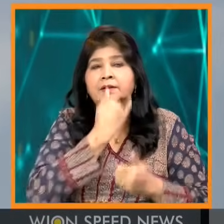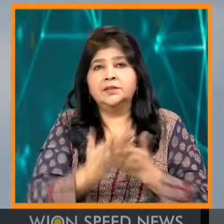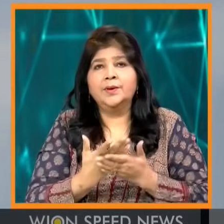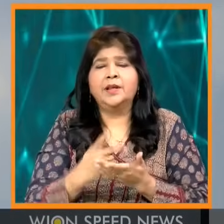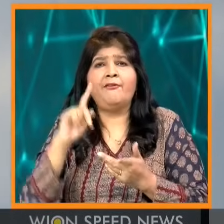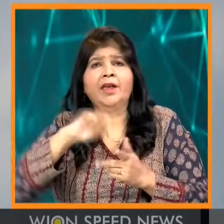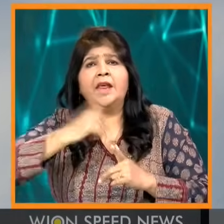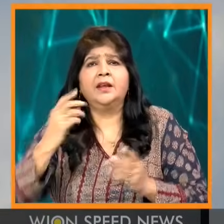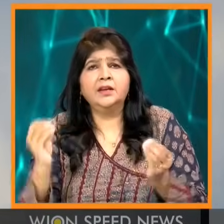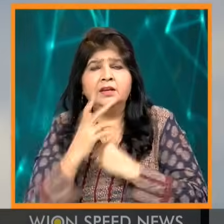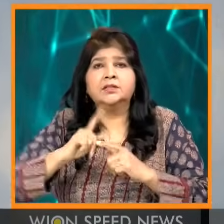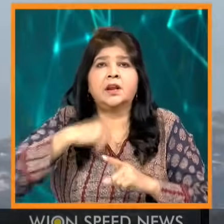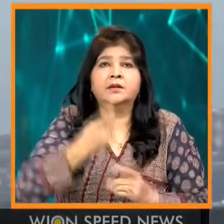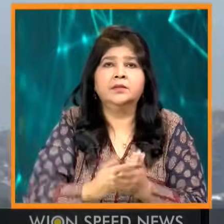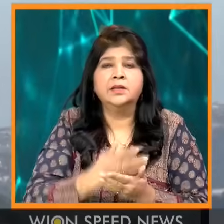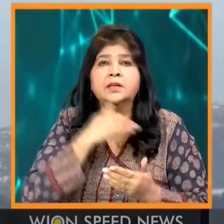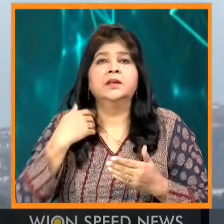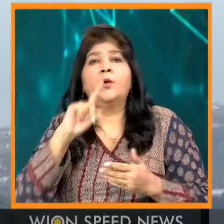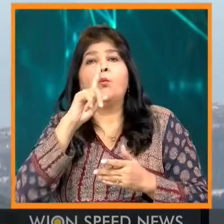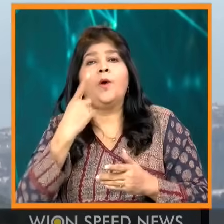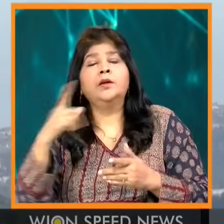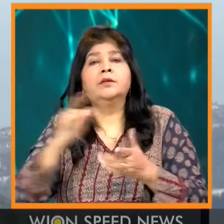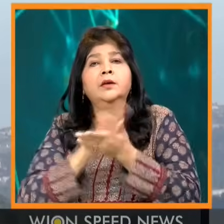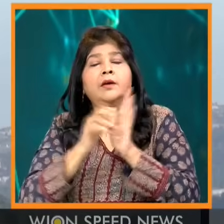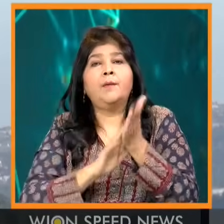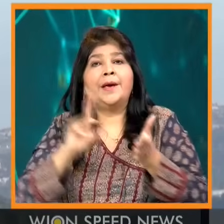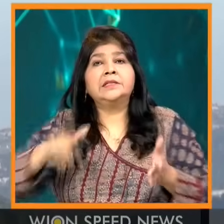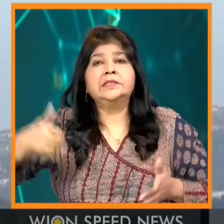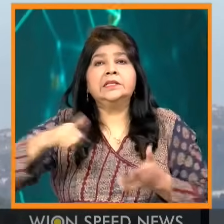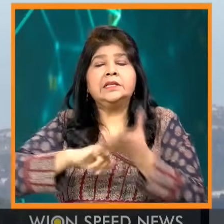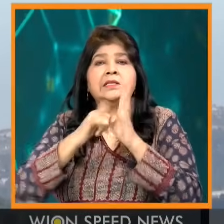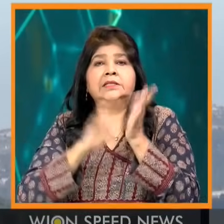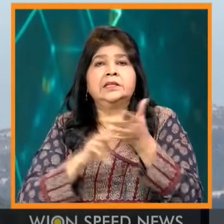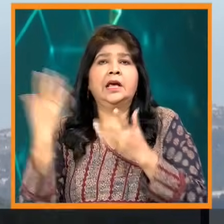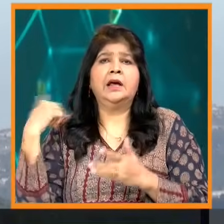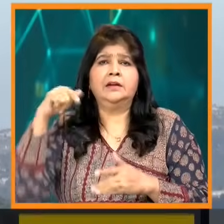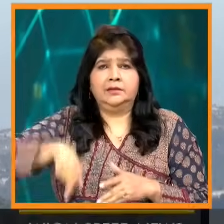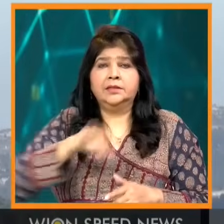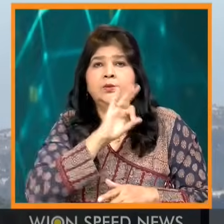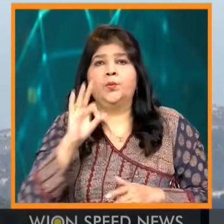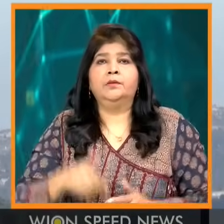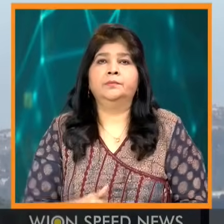initial response to the assassination of one of Hamas leaders, Saleh al-Aruri, earlier in the week.